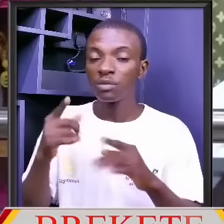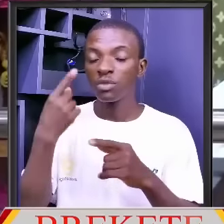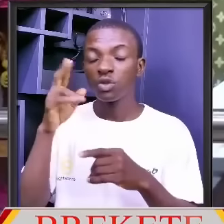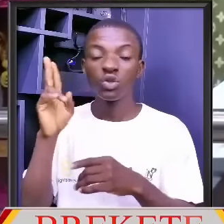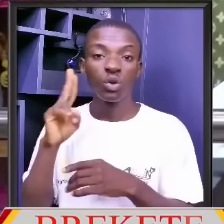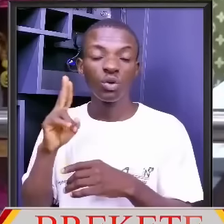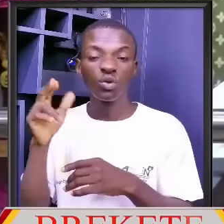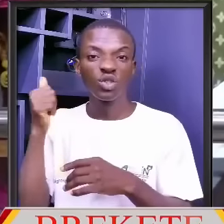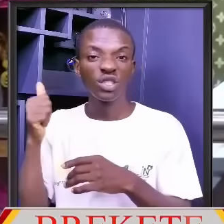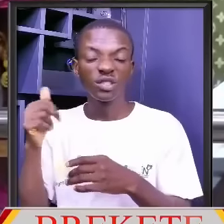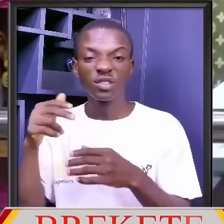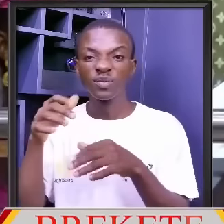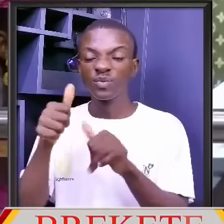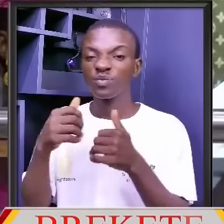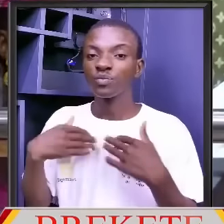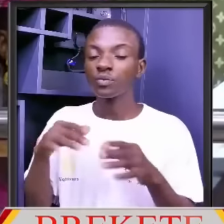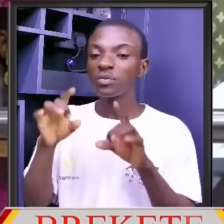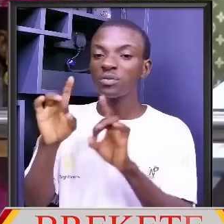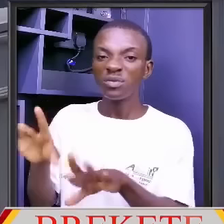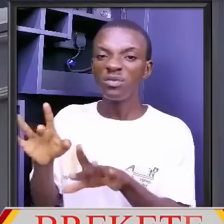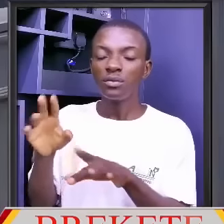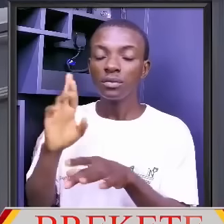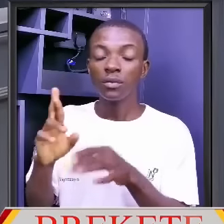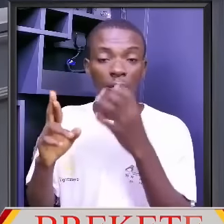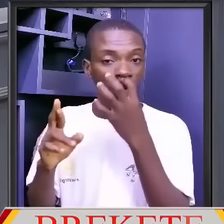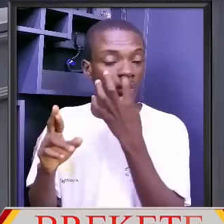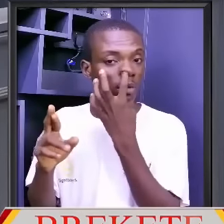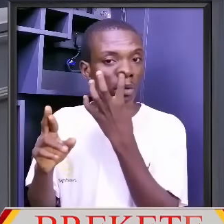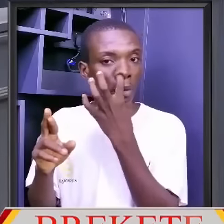uncles, the aunties, everybody hate her.